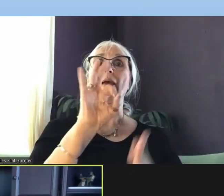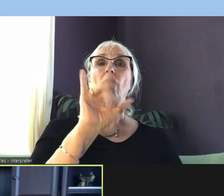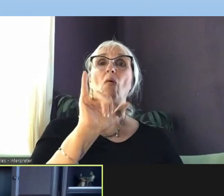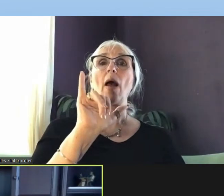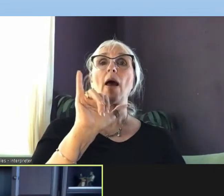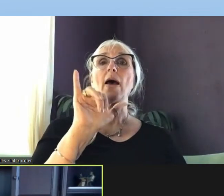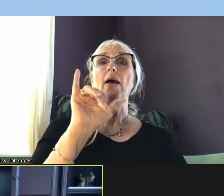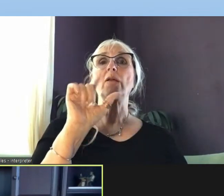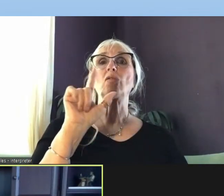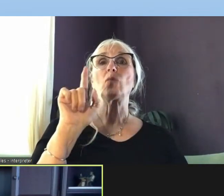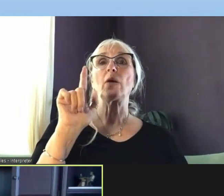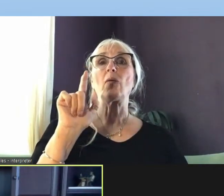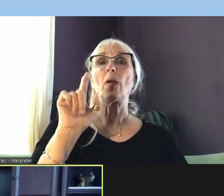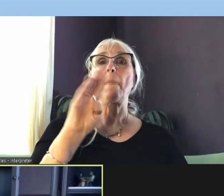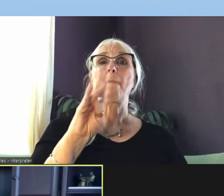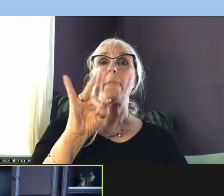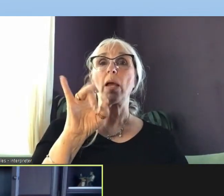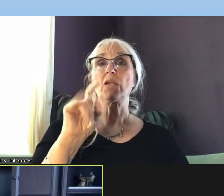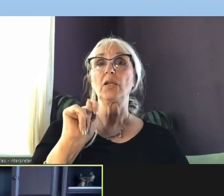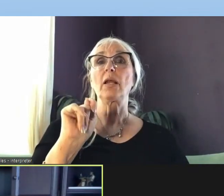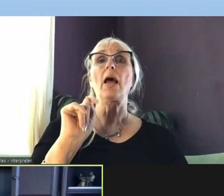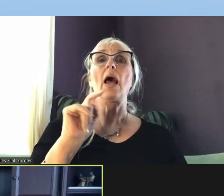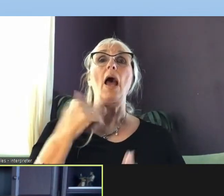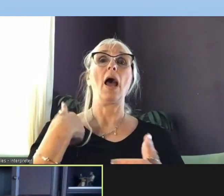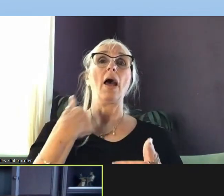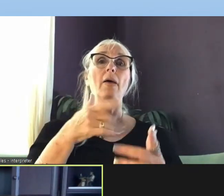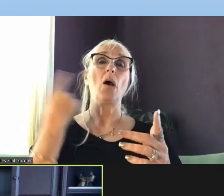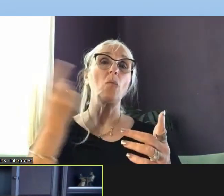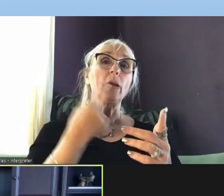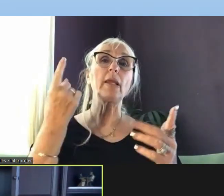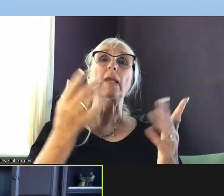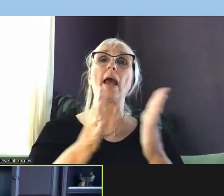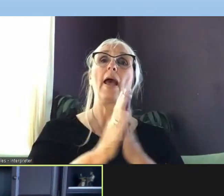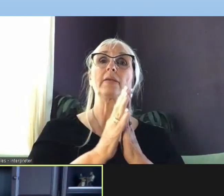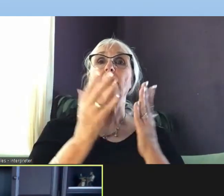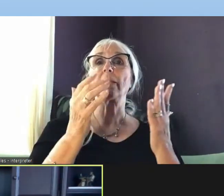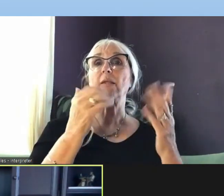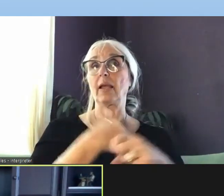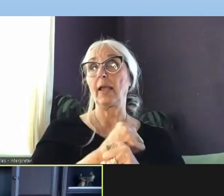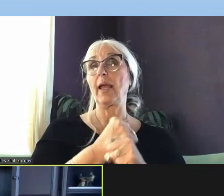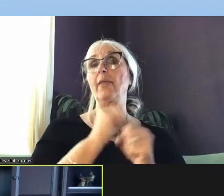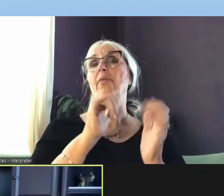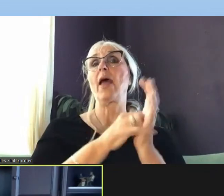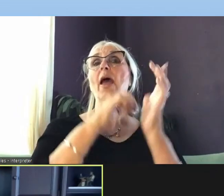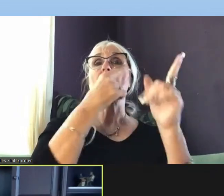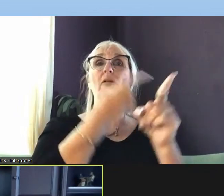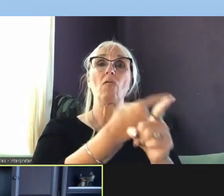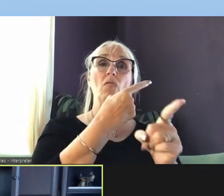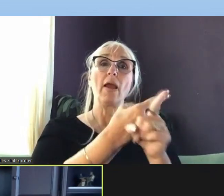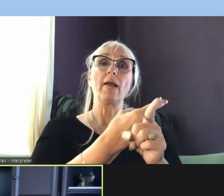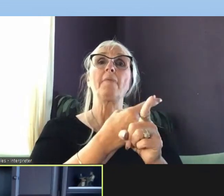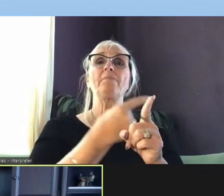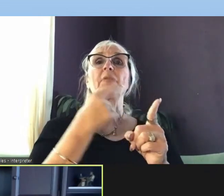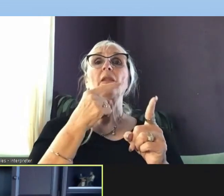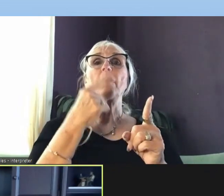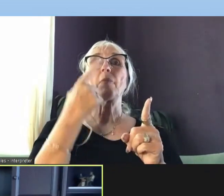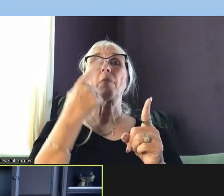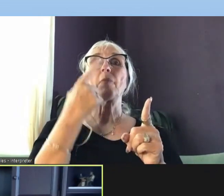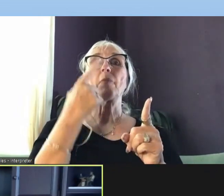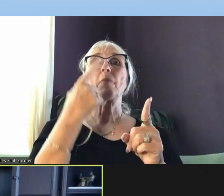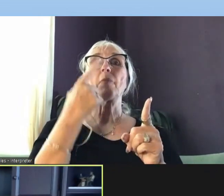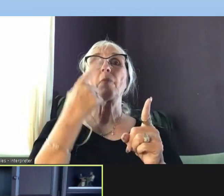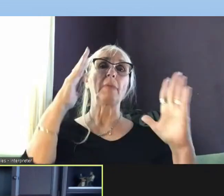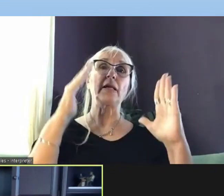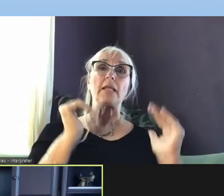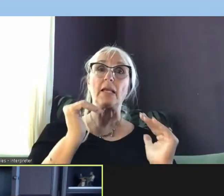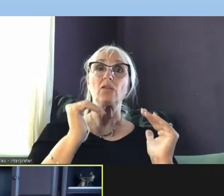budget. I'm just seeking to have that corrected according to what our expectations were.